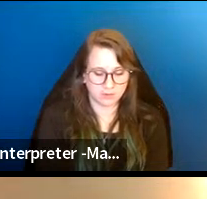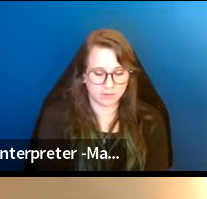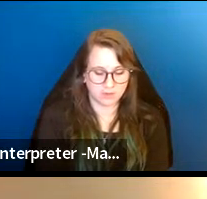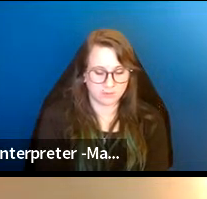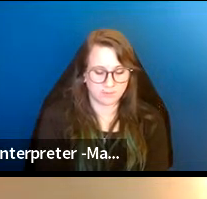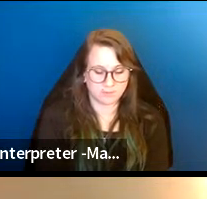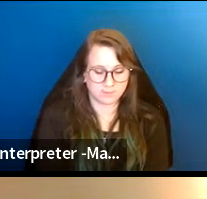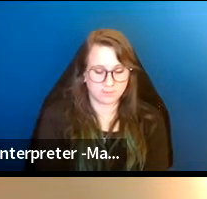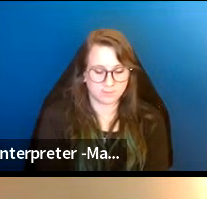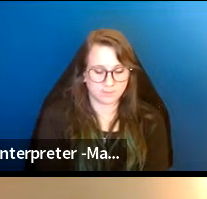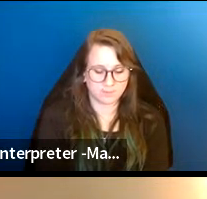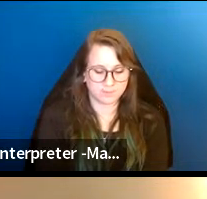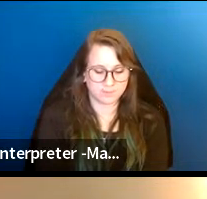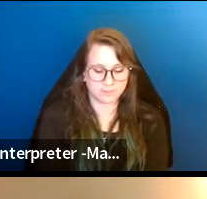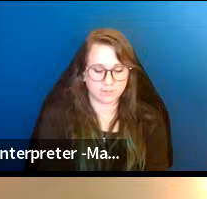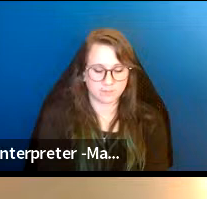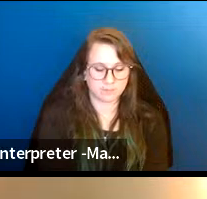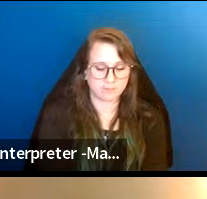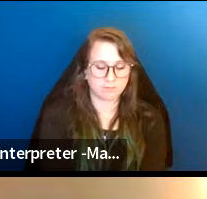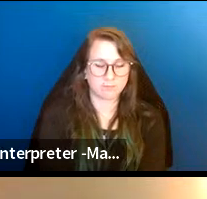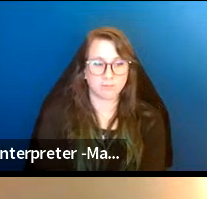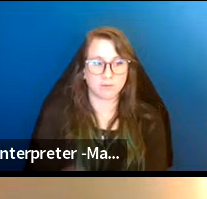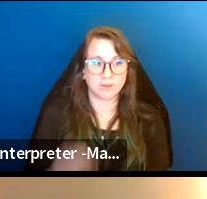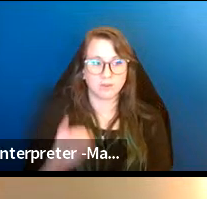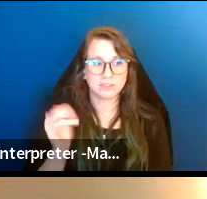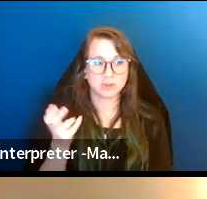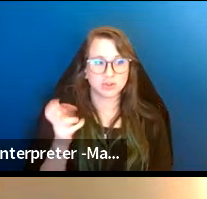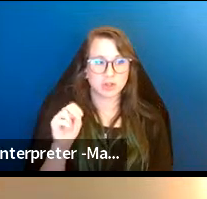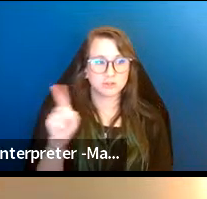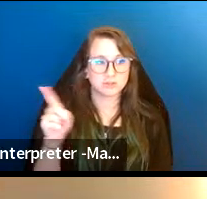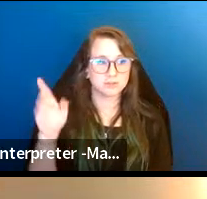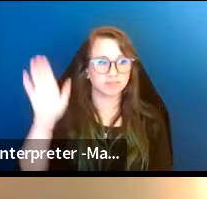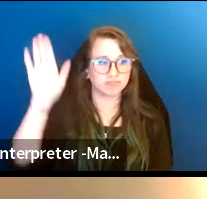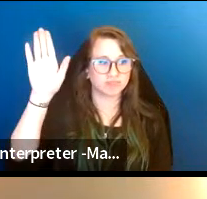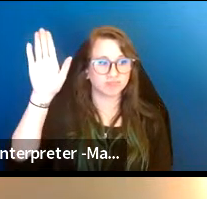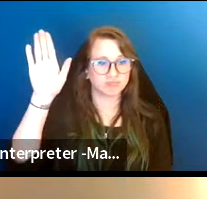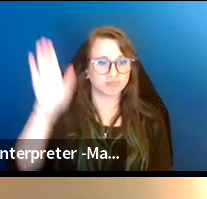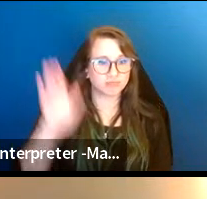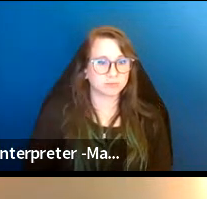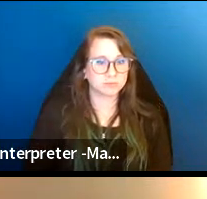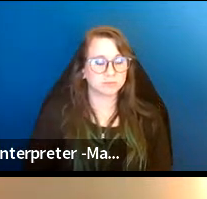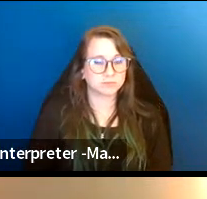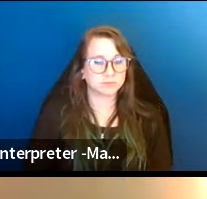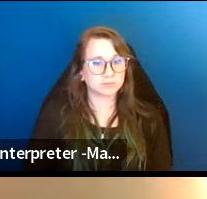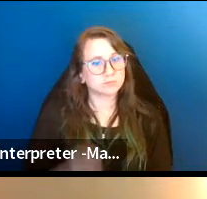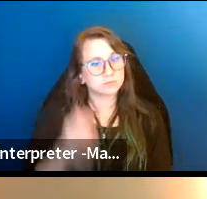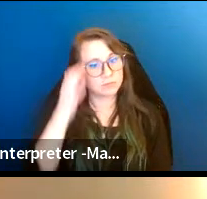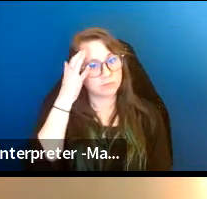Mr. Johnson, you have your hand raised.